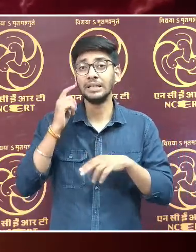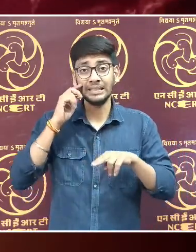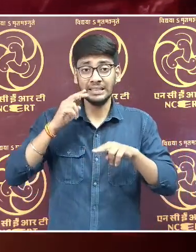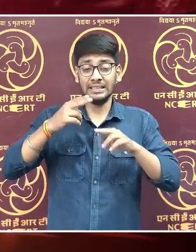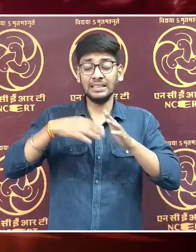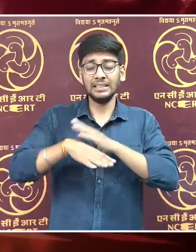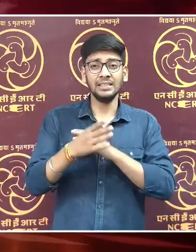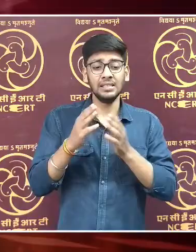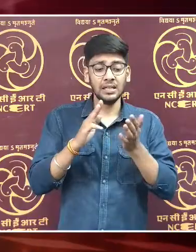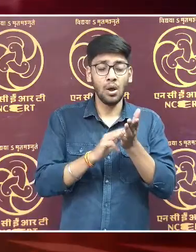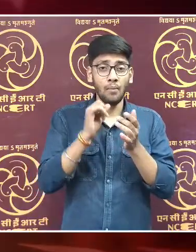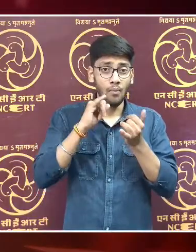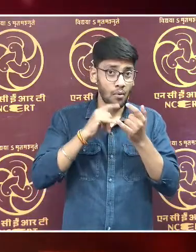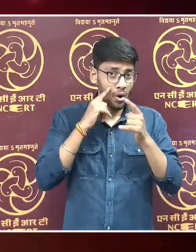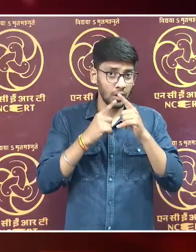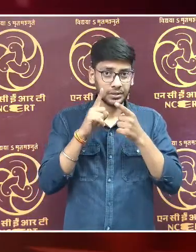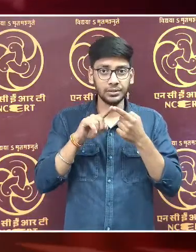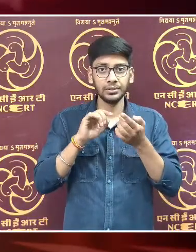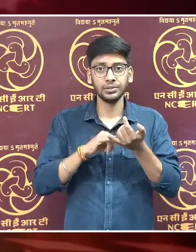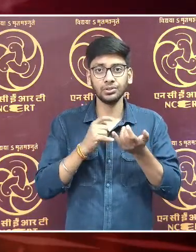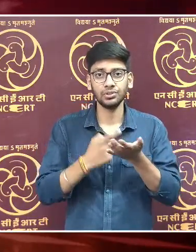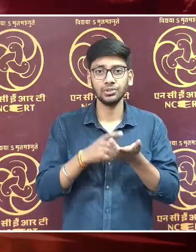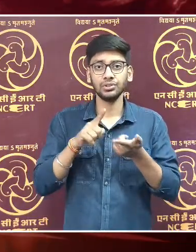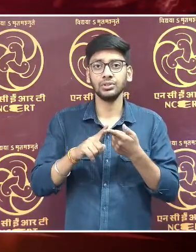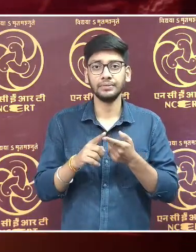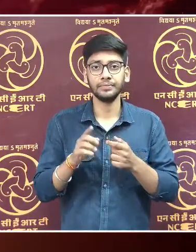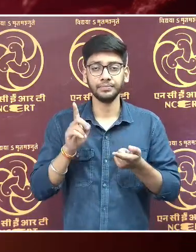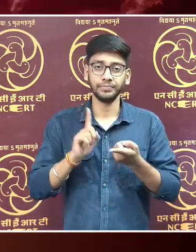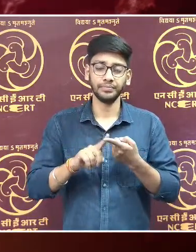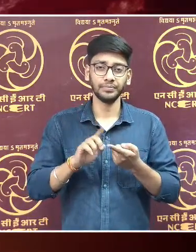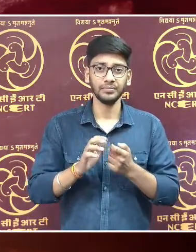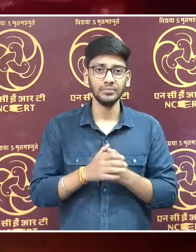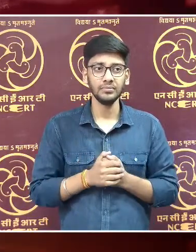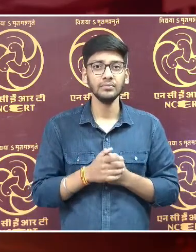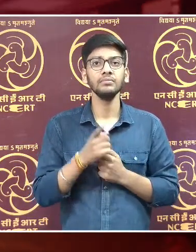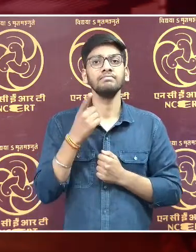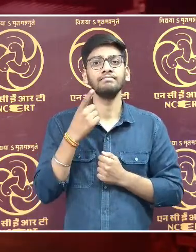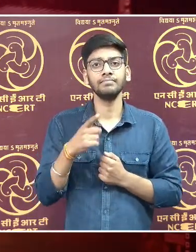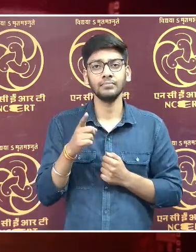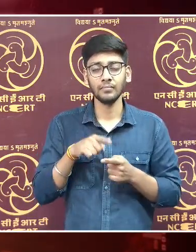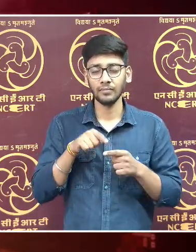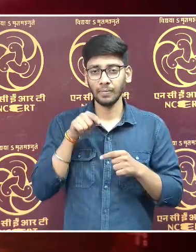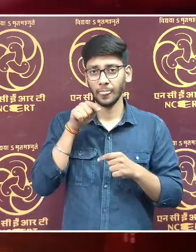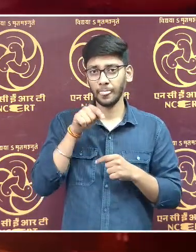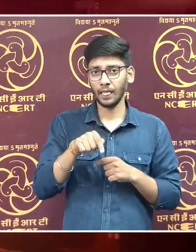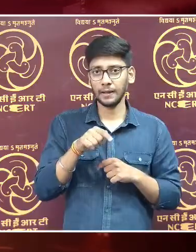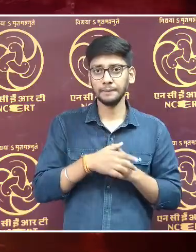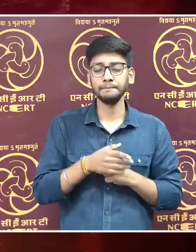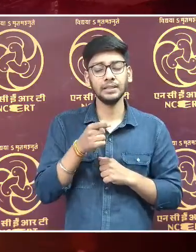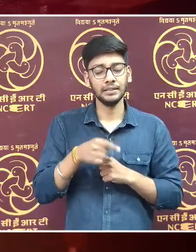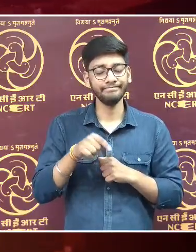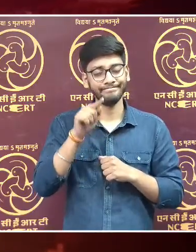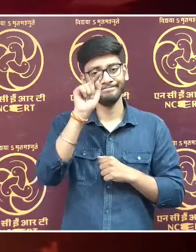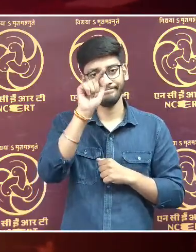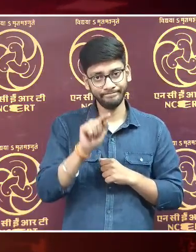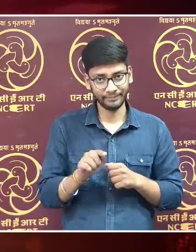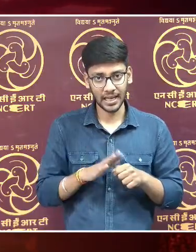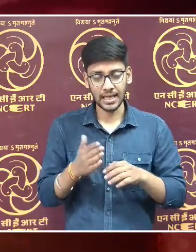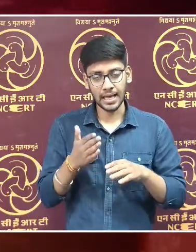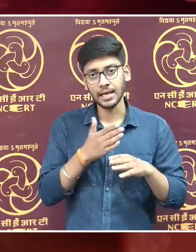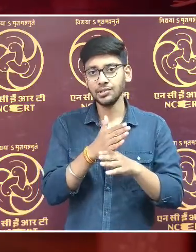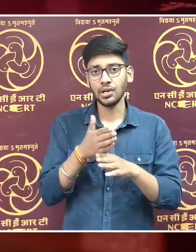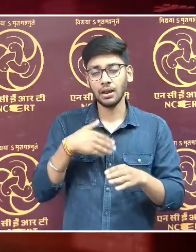more moist. We need Moisture to, is there. we, yeah, of course, Dr. Devi, we need to take care of these tips that you have shared with us,